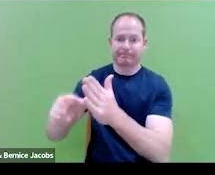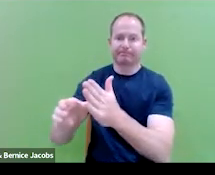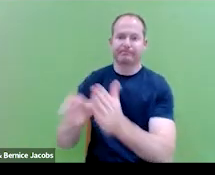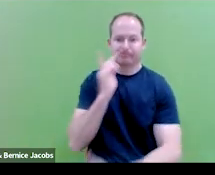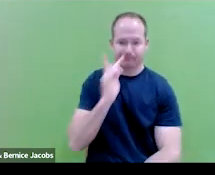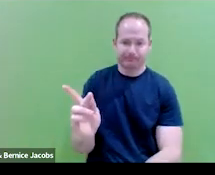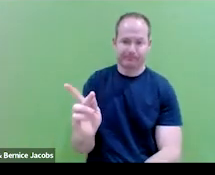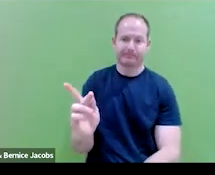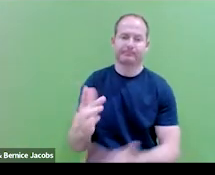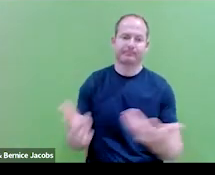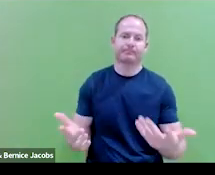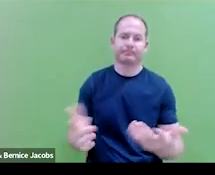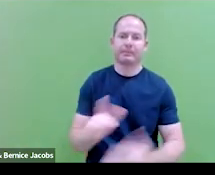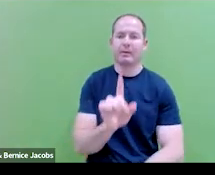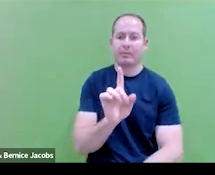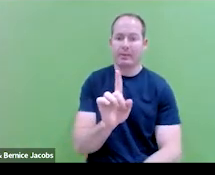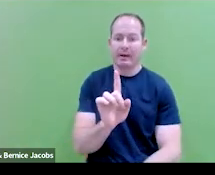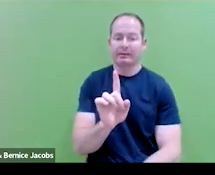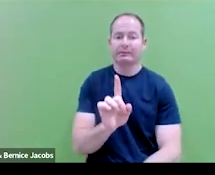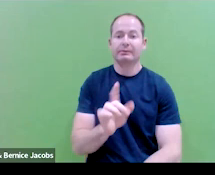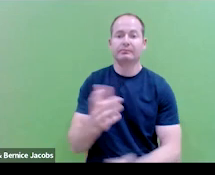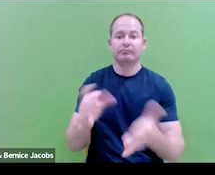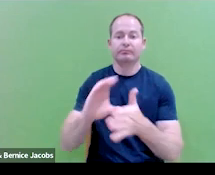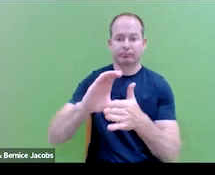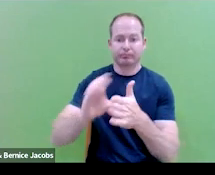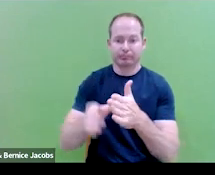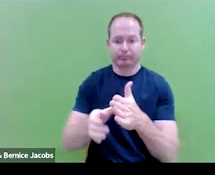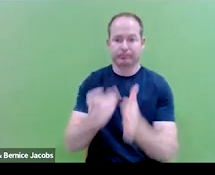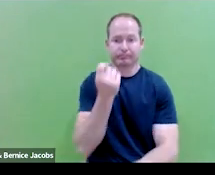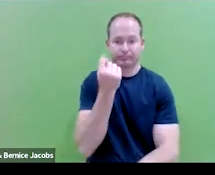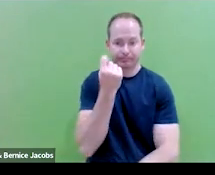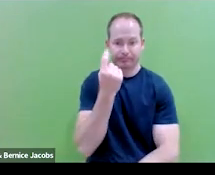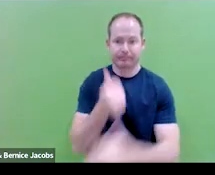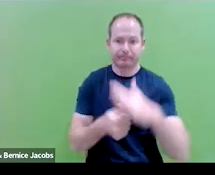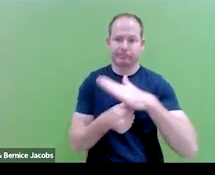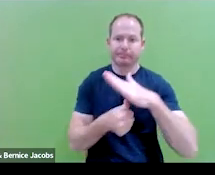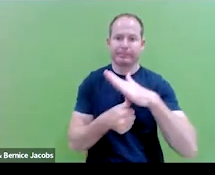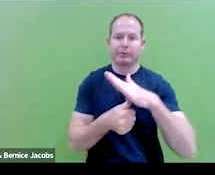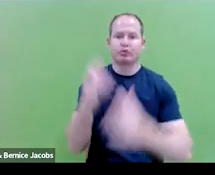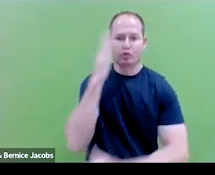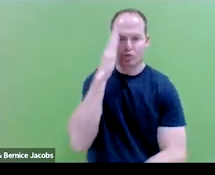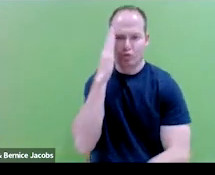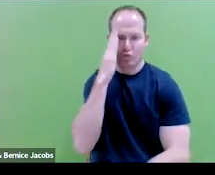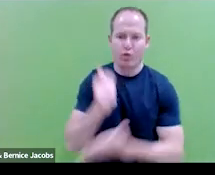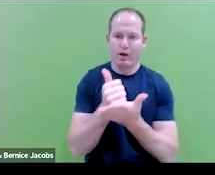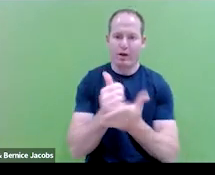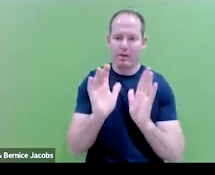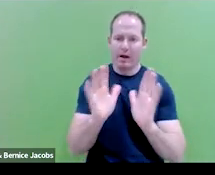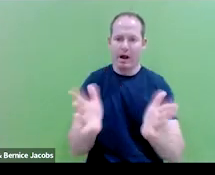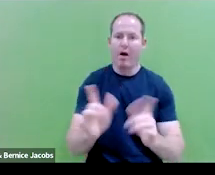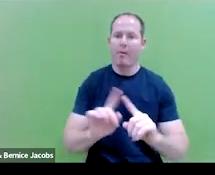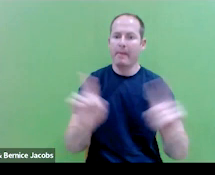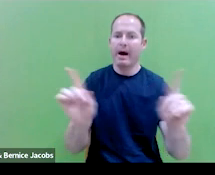person, but the understanding of that, especially in the employment sector, is not very clear. And